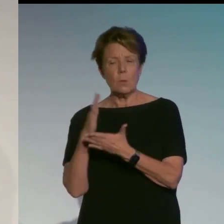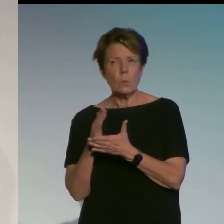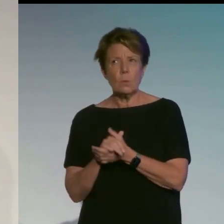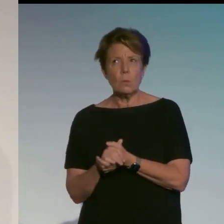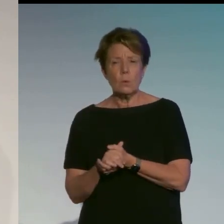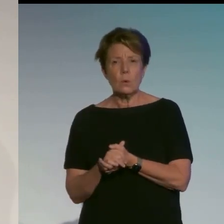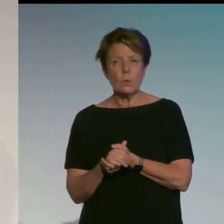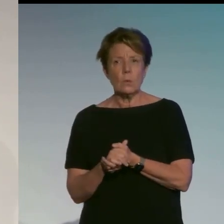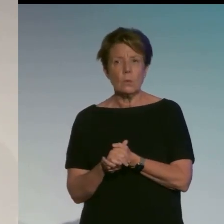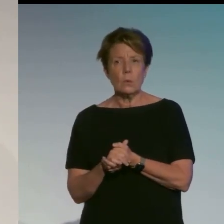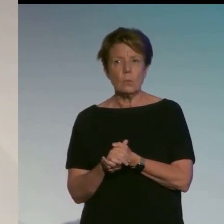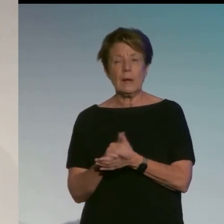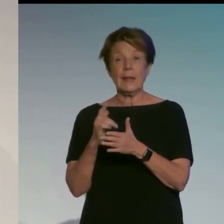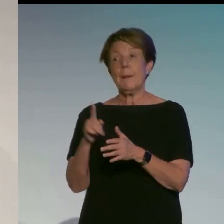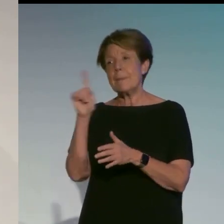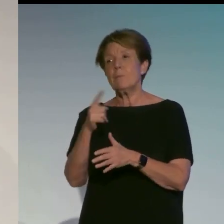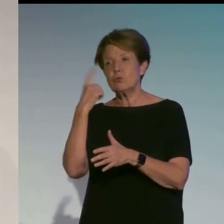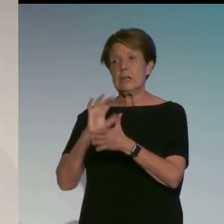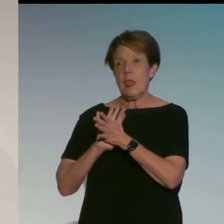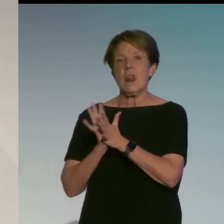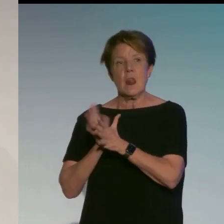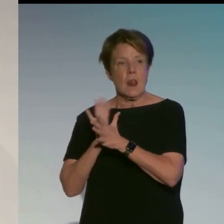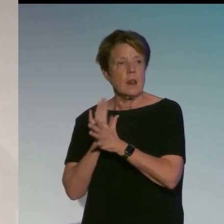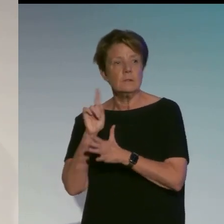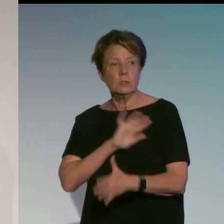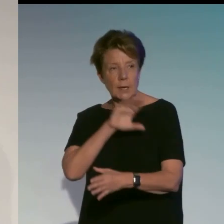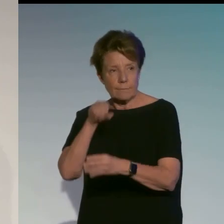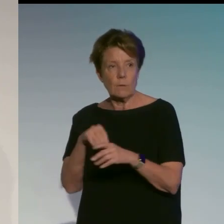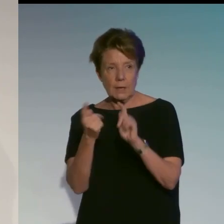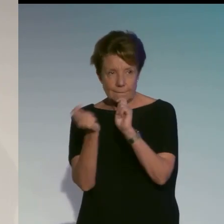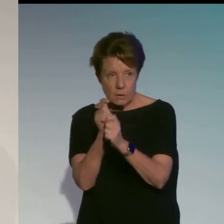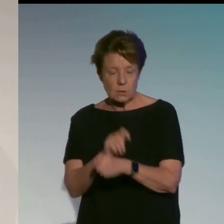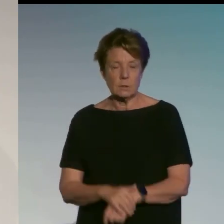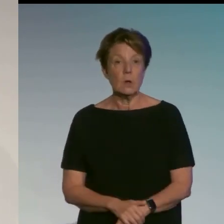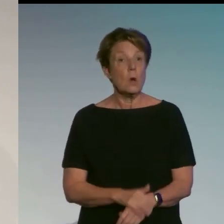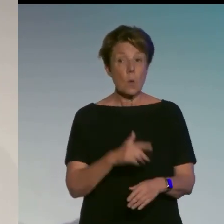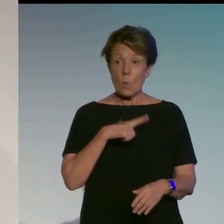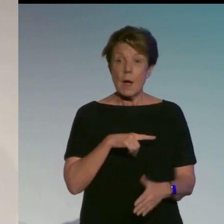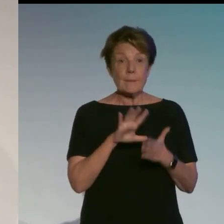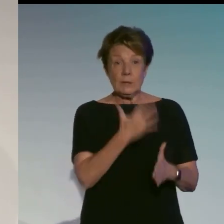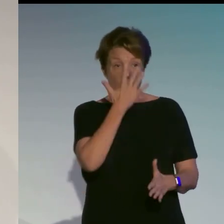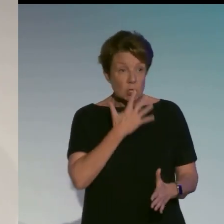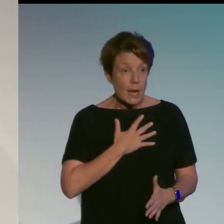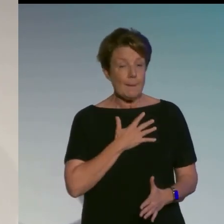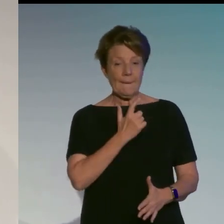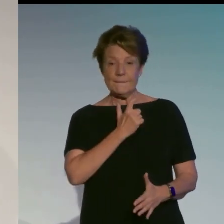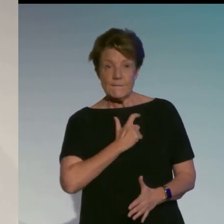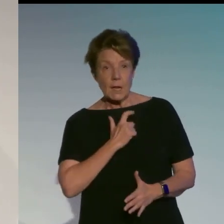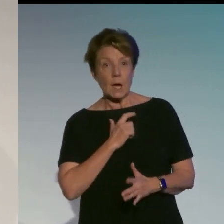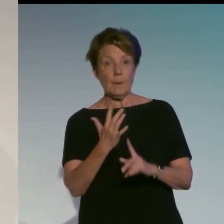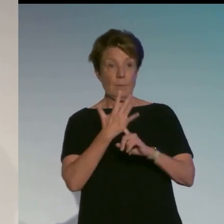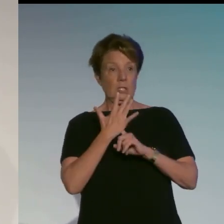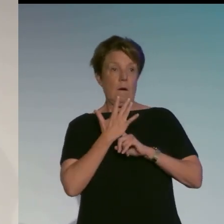to high levels of coercion. The motivation was the feeling of shame, fear and